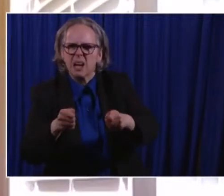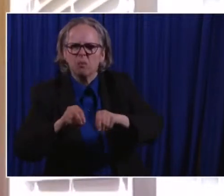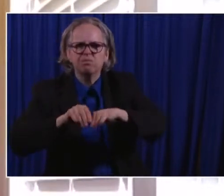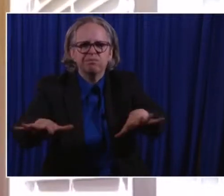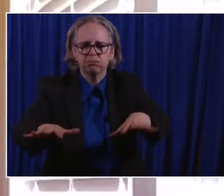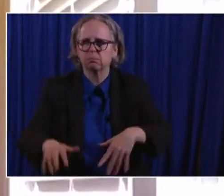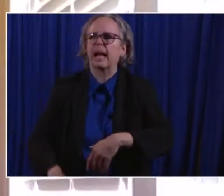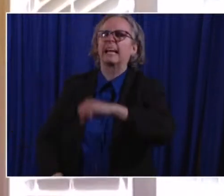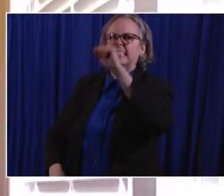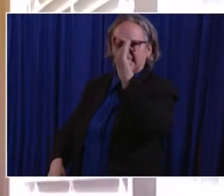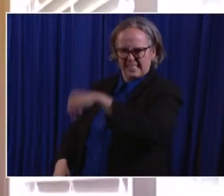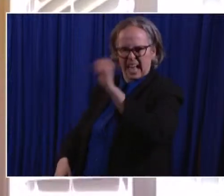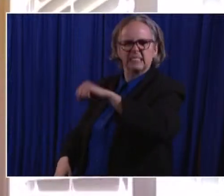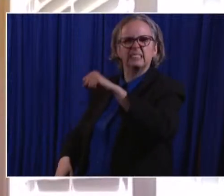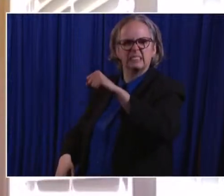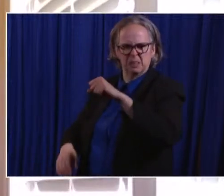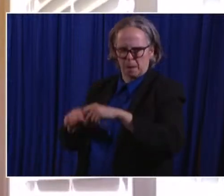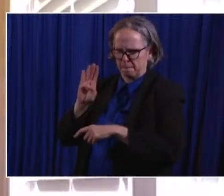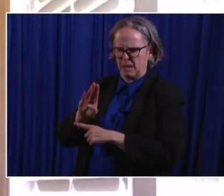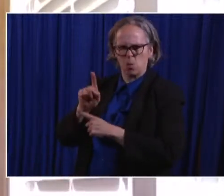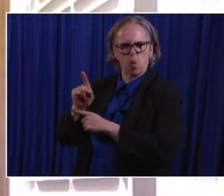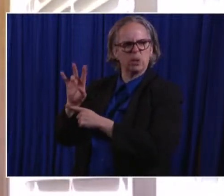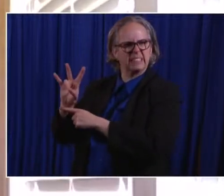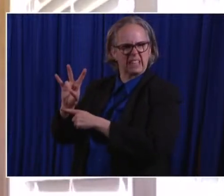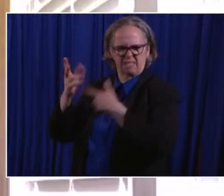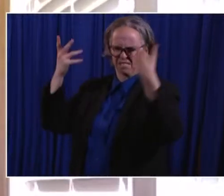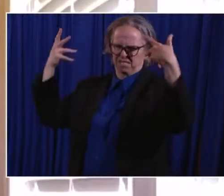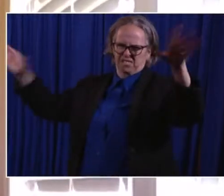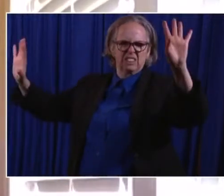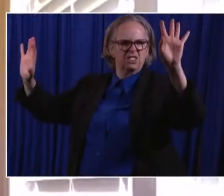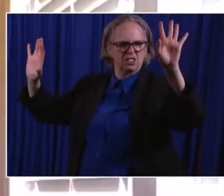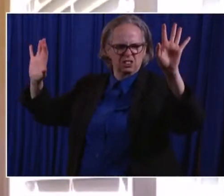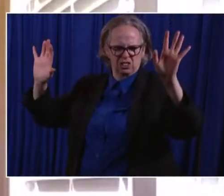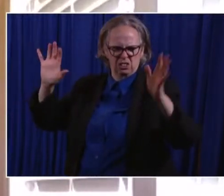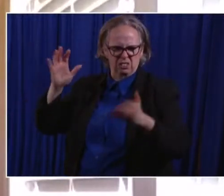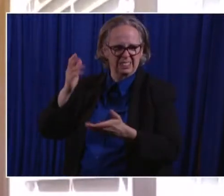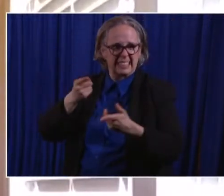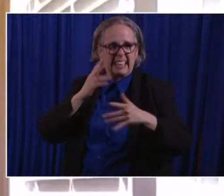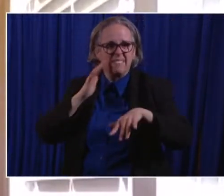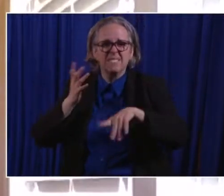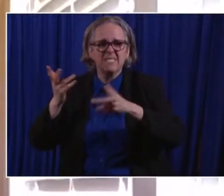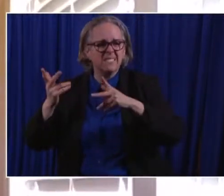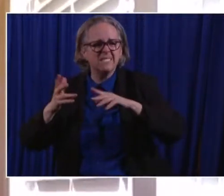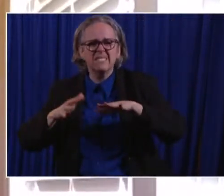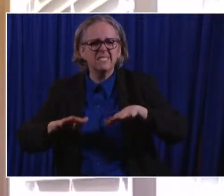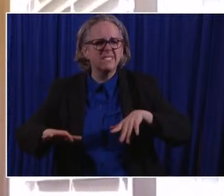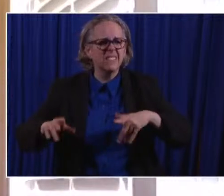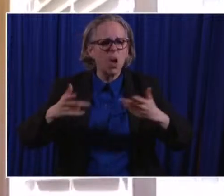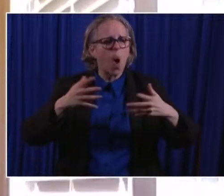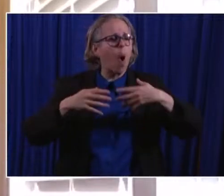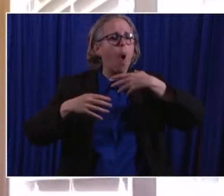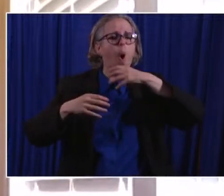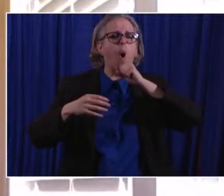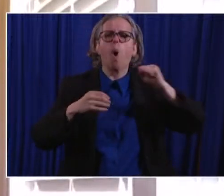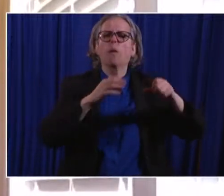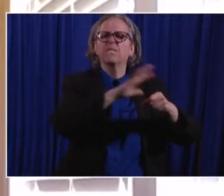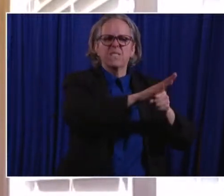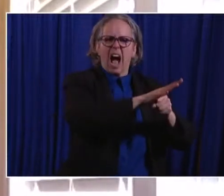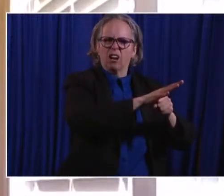B117, as it has done everywhere it has gone, is replacing the wild type variant, wild type virus